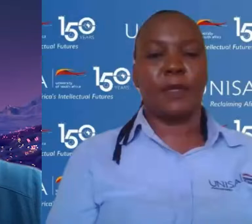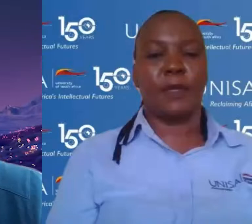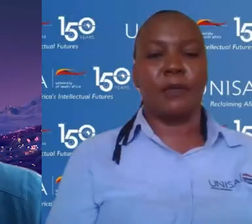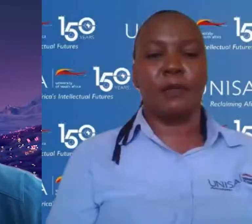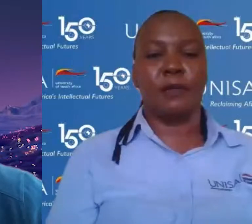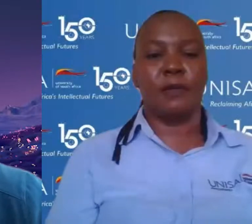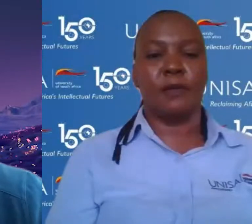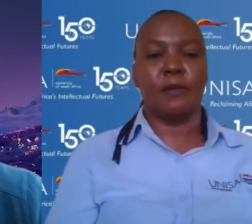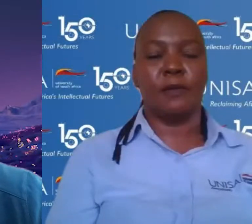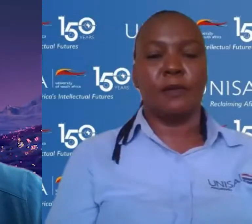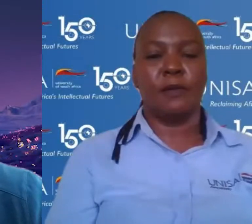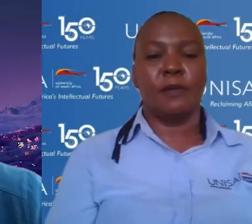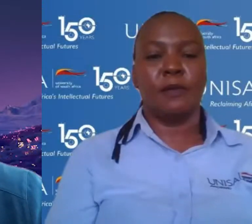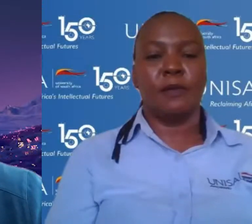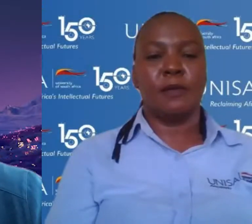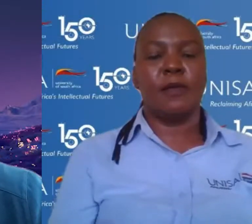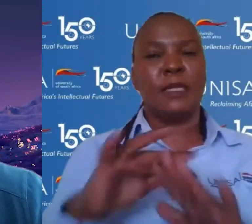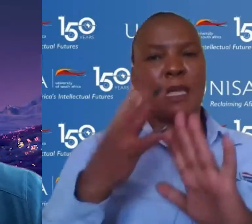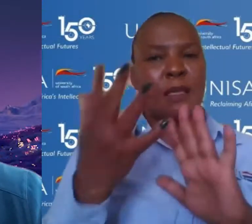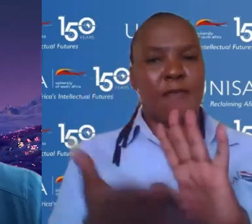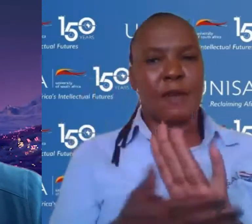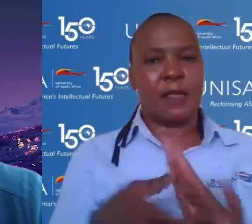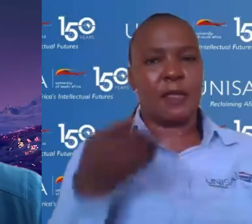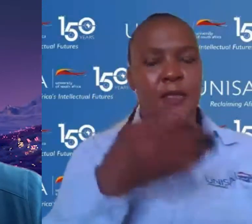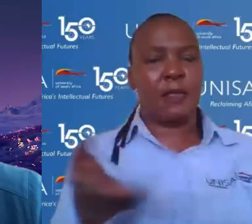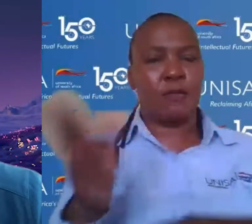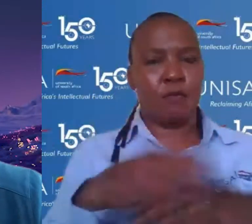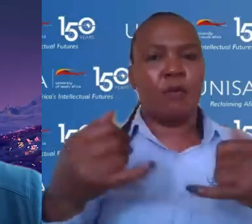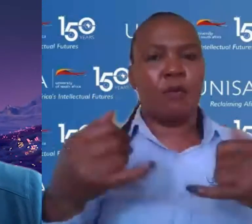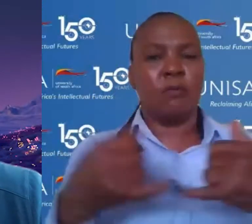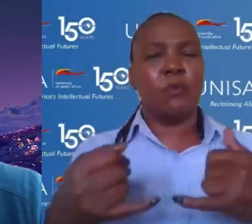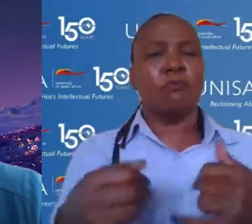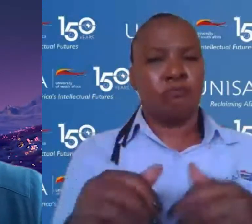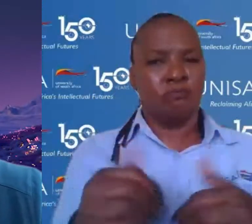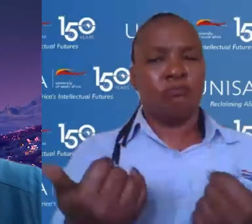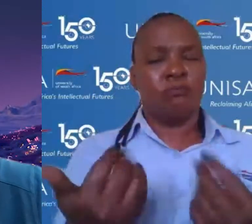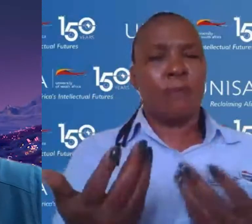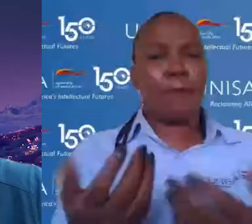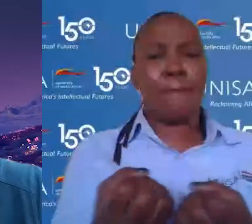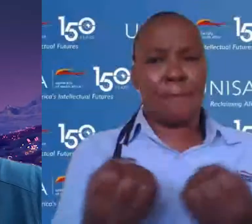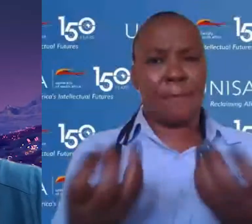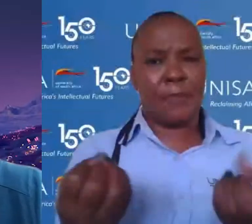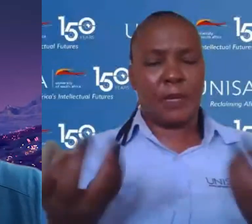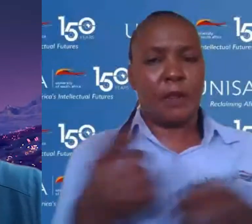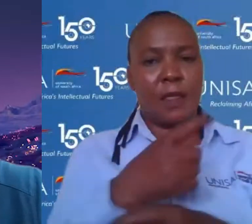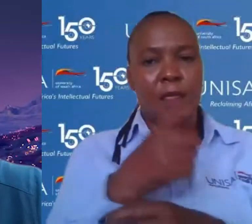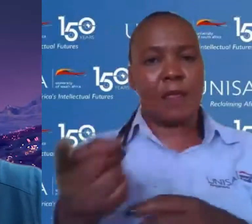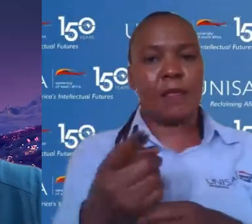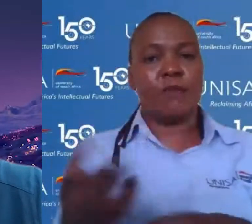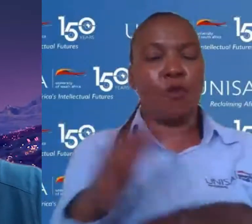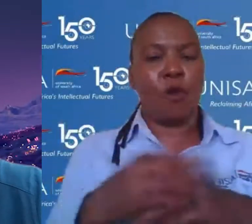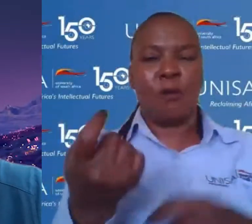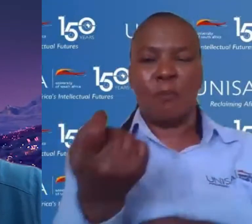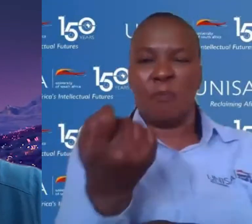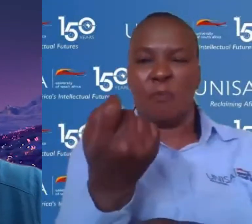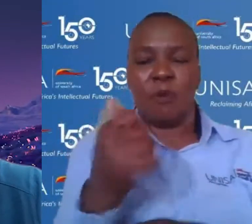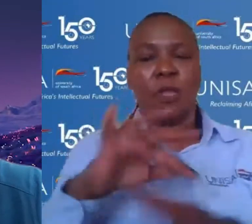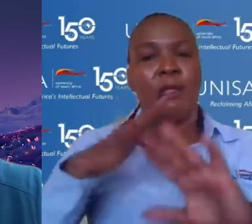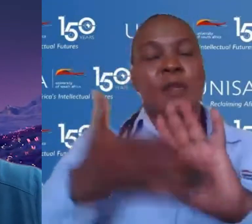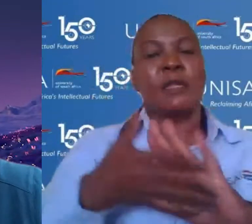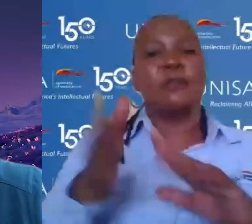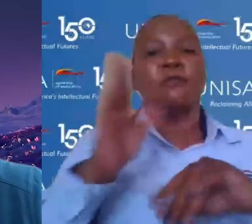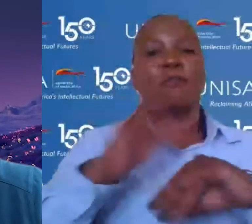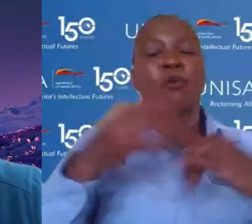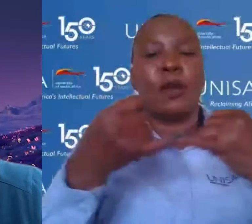Is everything online? Well, most of the things are online. Almost everything is online. If you happen